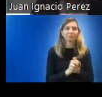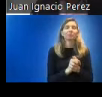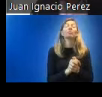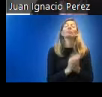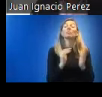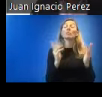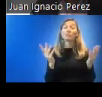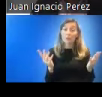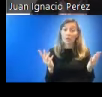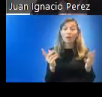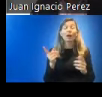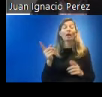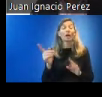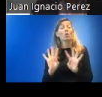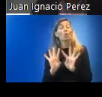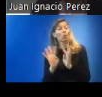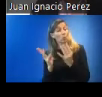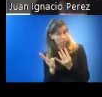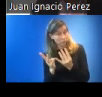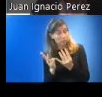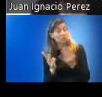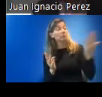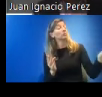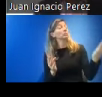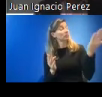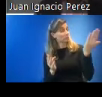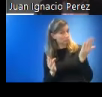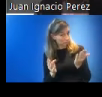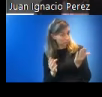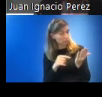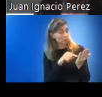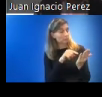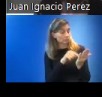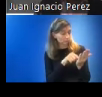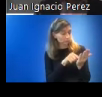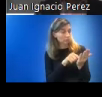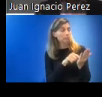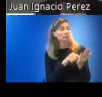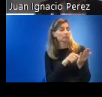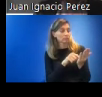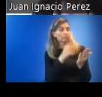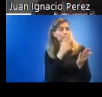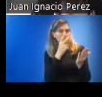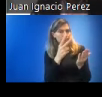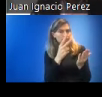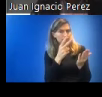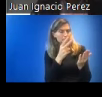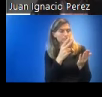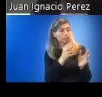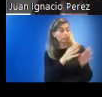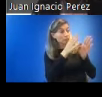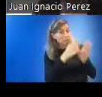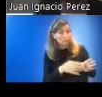committee has considered the issue of asylum seekers with disabilities. Most of the time,